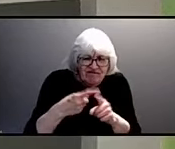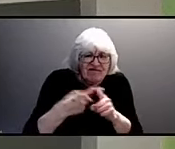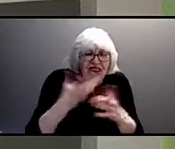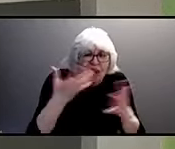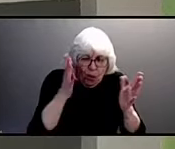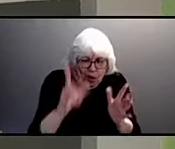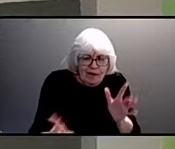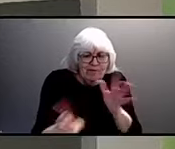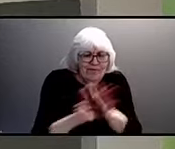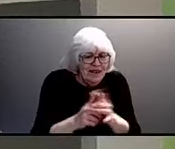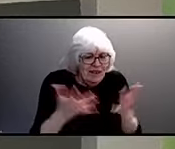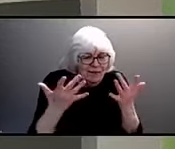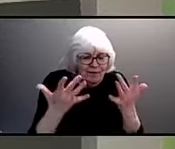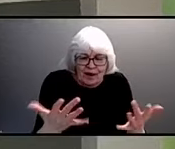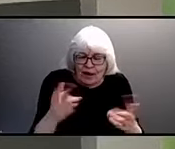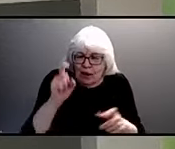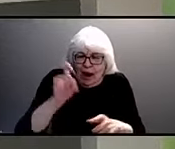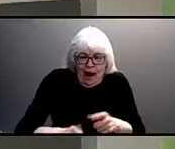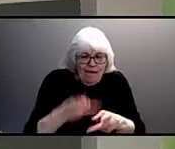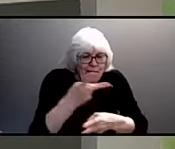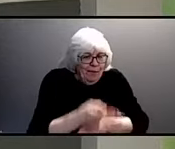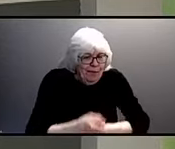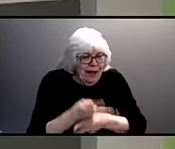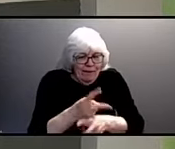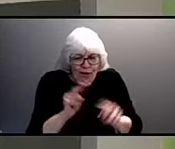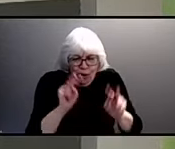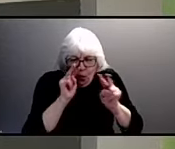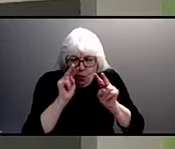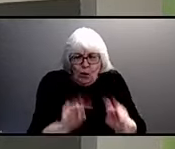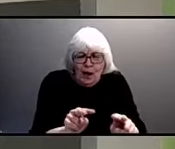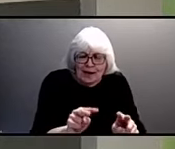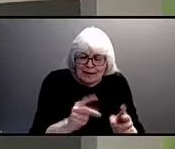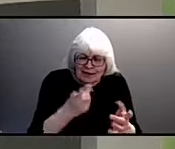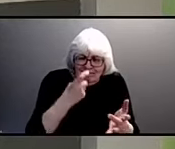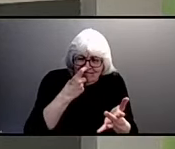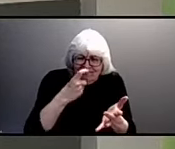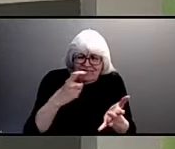and recognize that we're in a dangerous time.